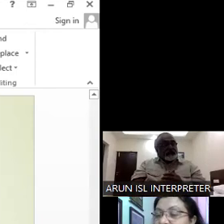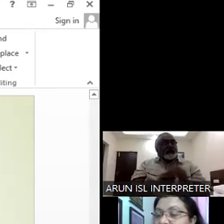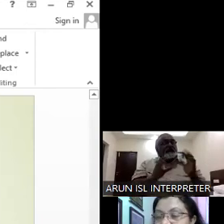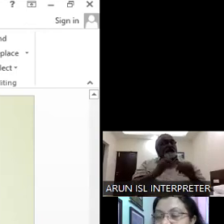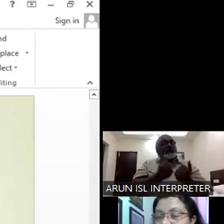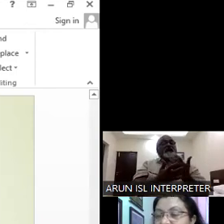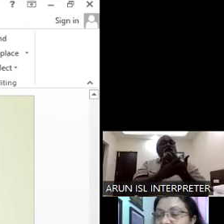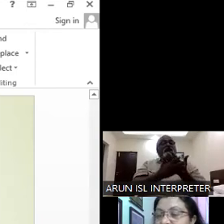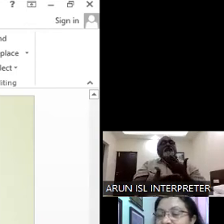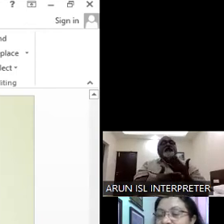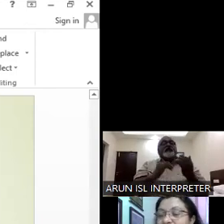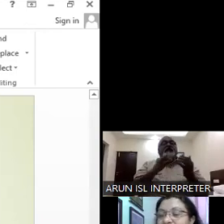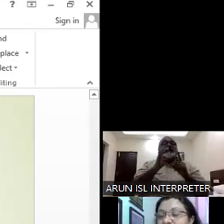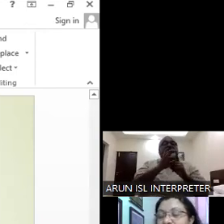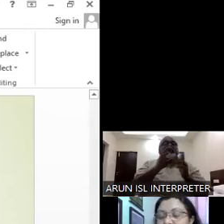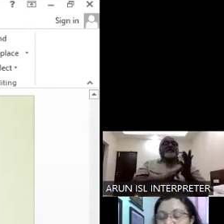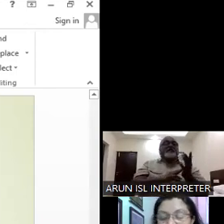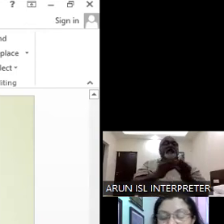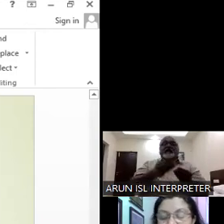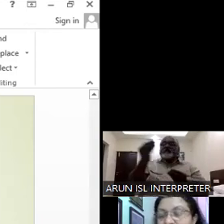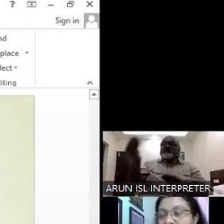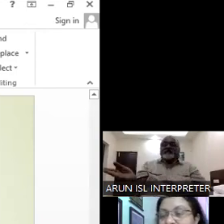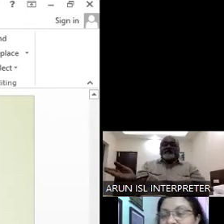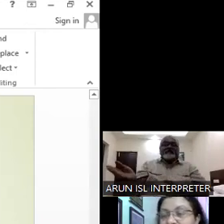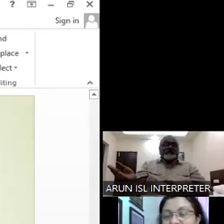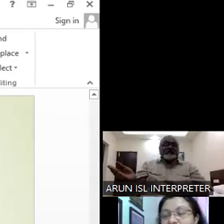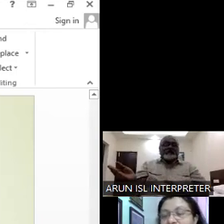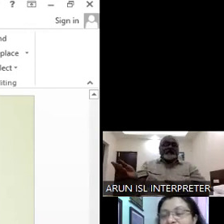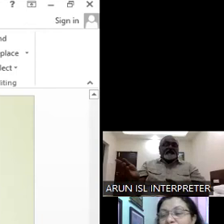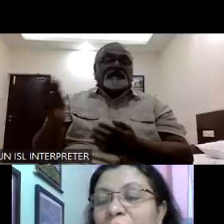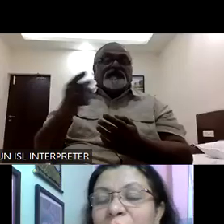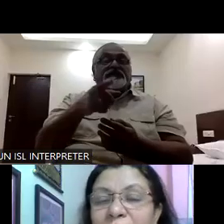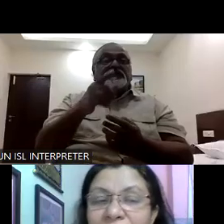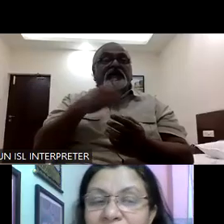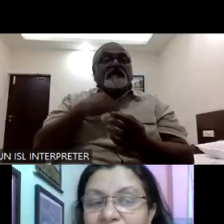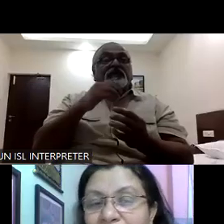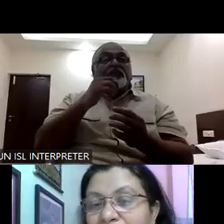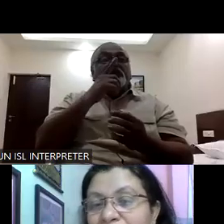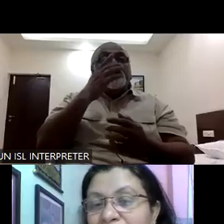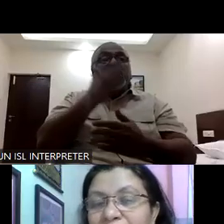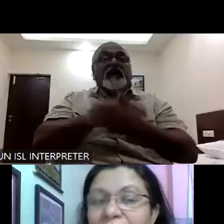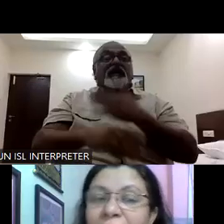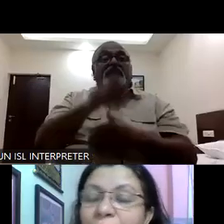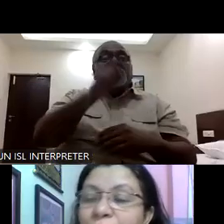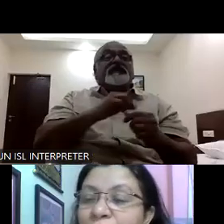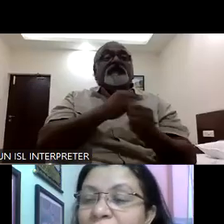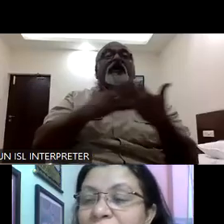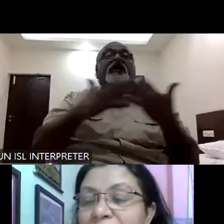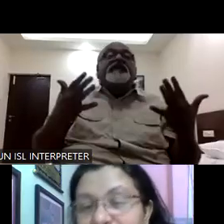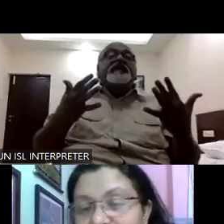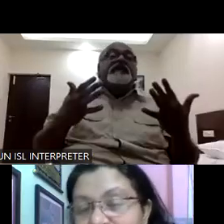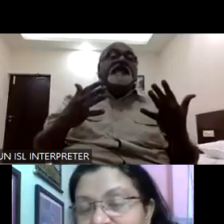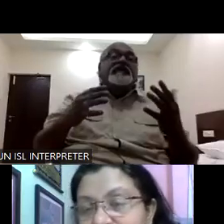the magistrate, the district magistrate, the DM, so that you have a data of all people with disability over there, which will help you to have